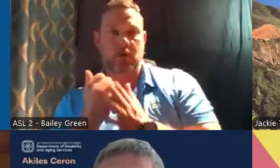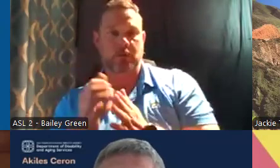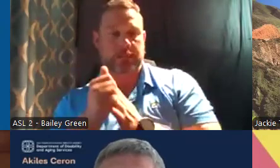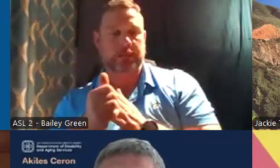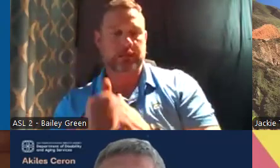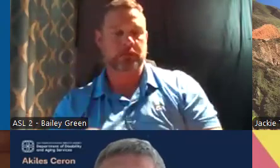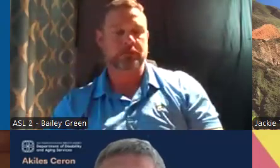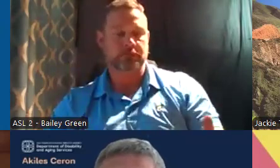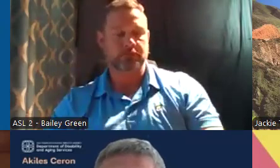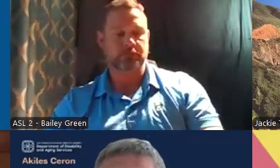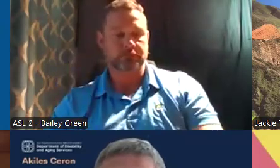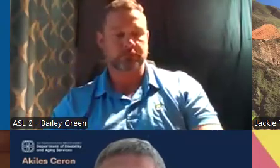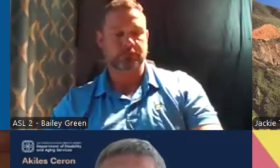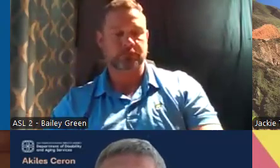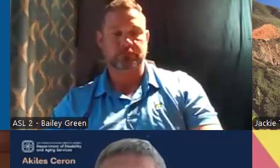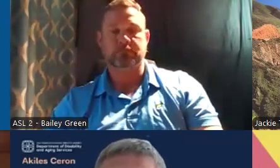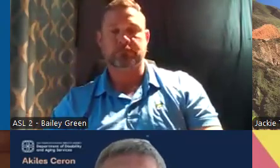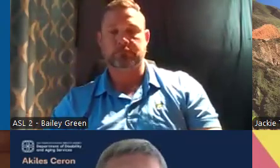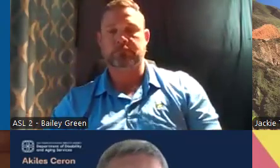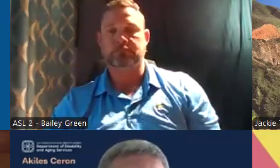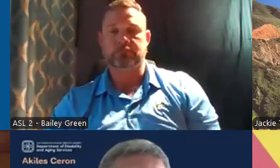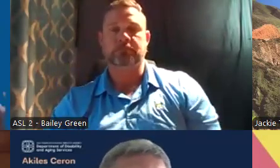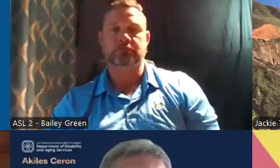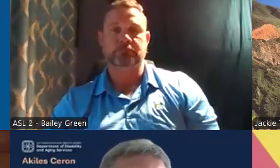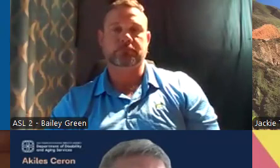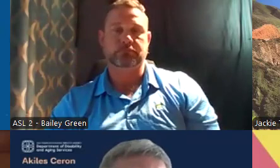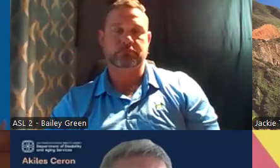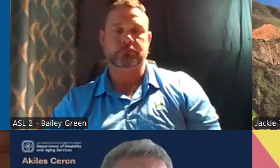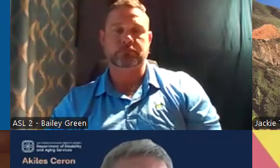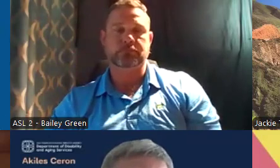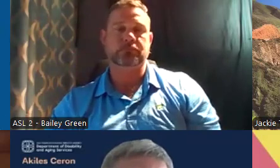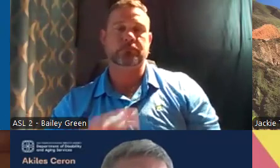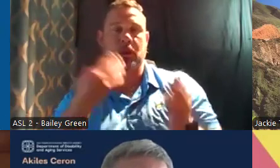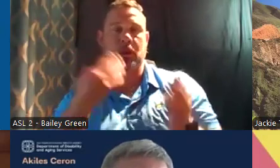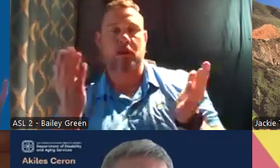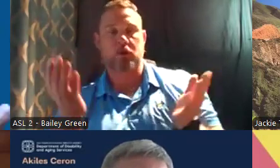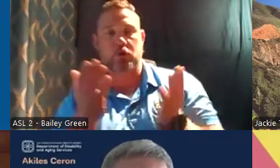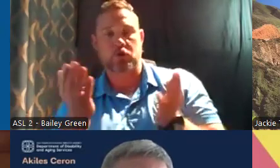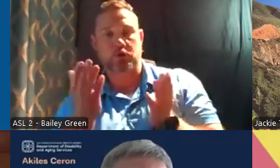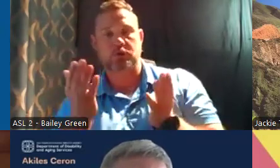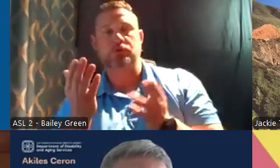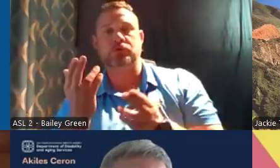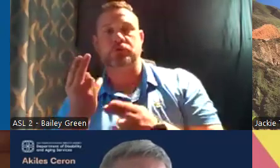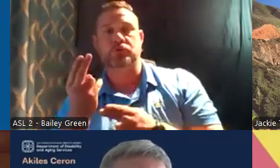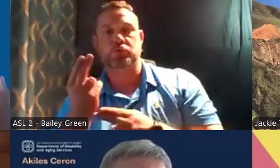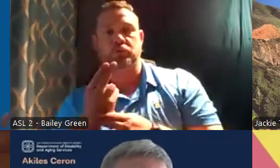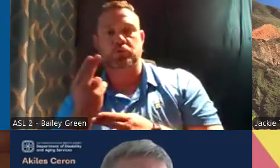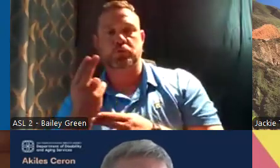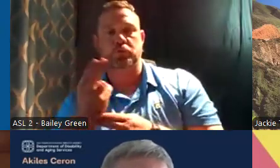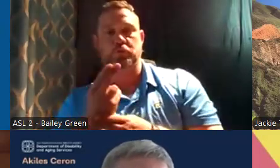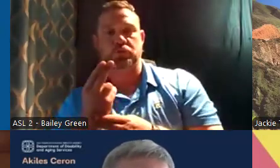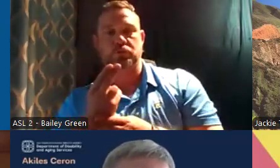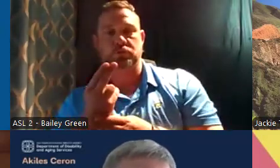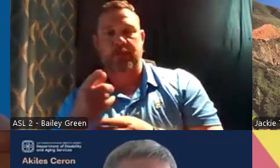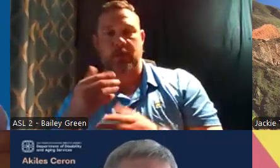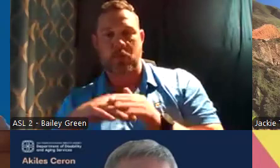on. And so I would encourage you to use that portal that